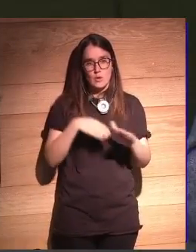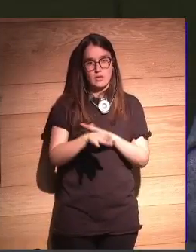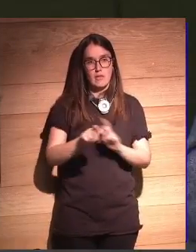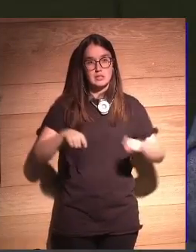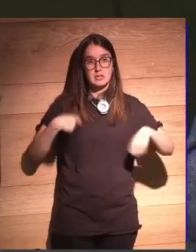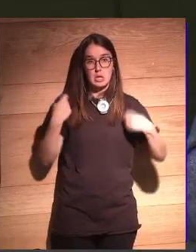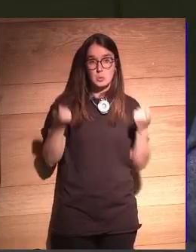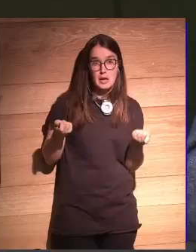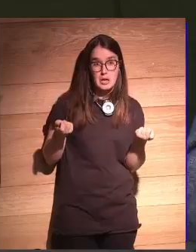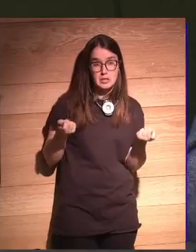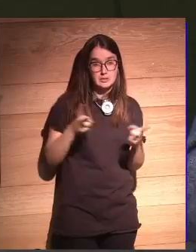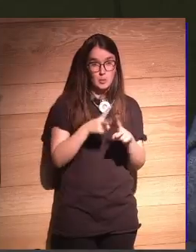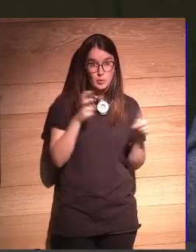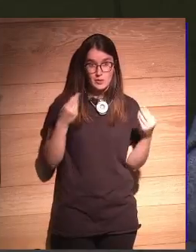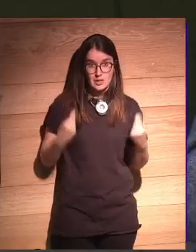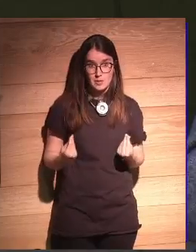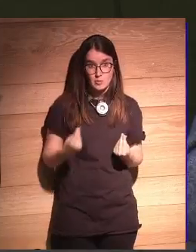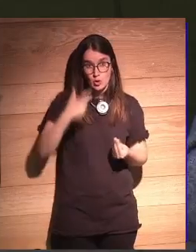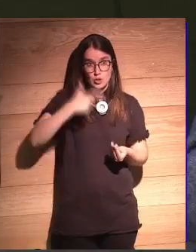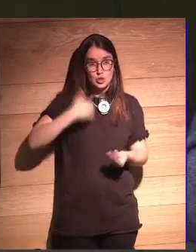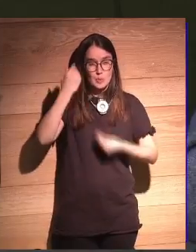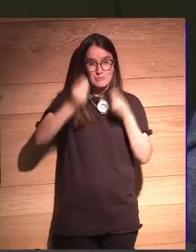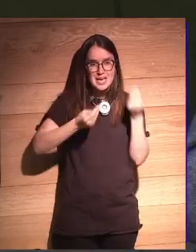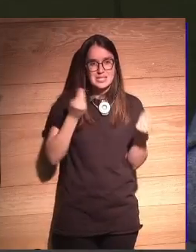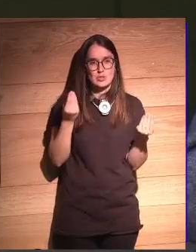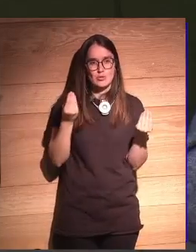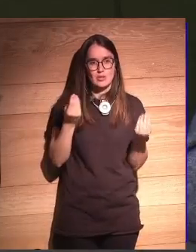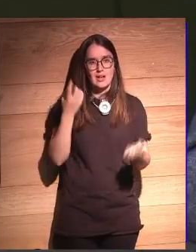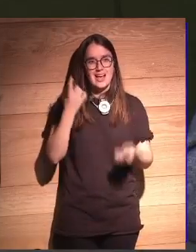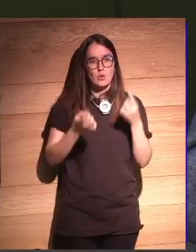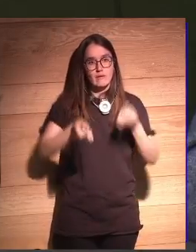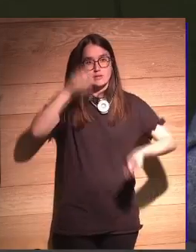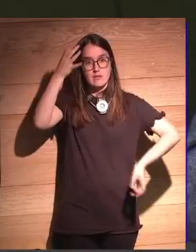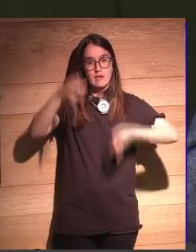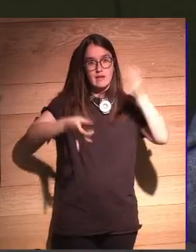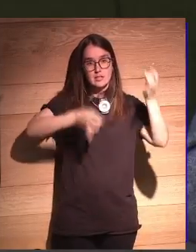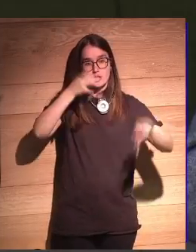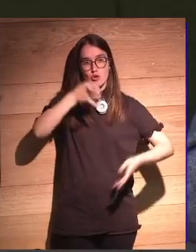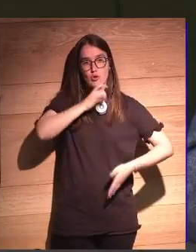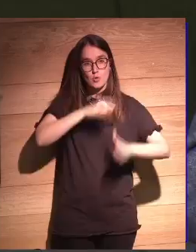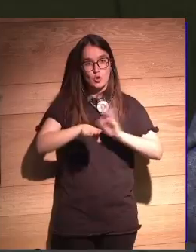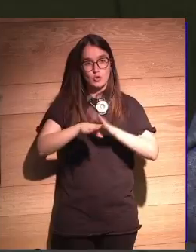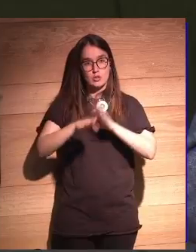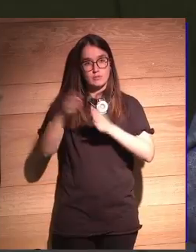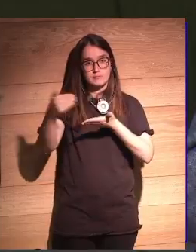self-regulate itself, and that's the perspective of the state, and they're hinting it as